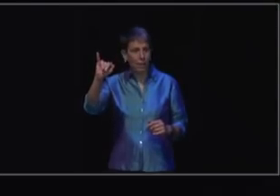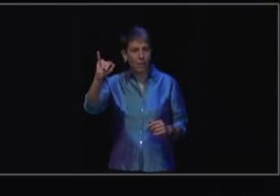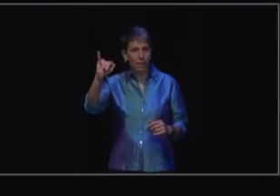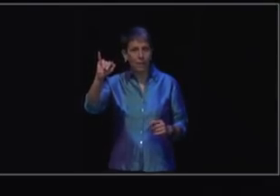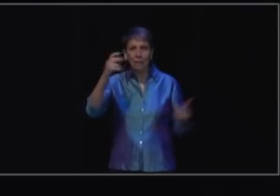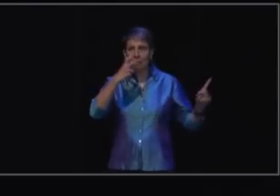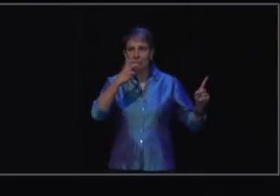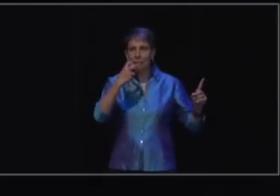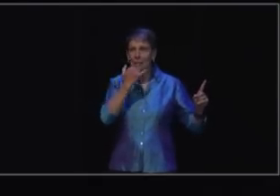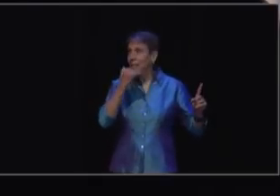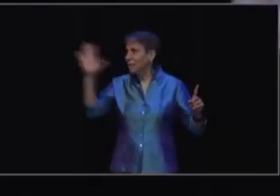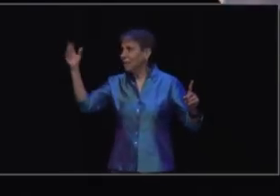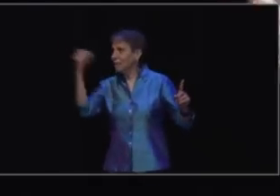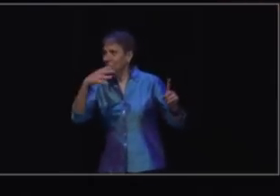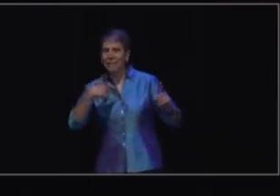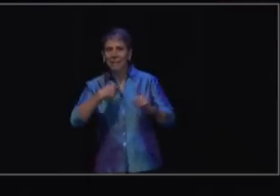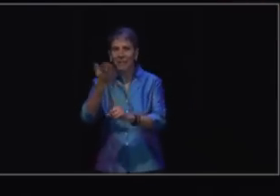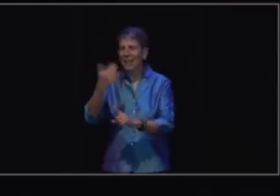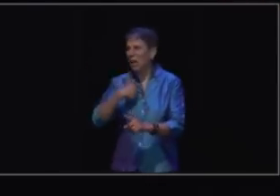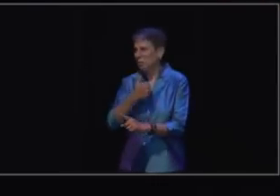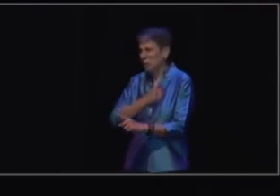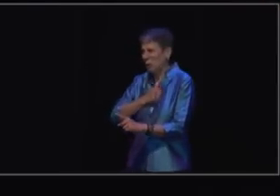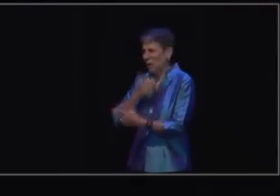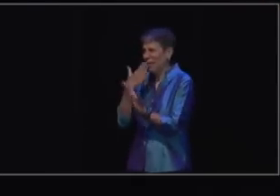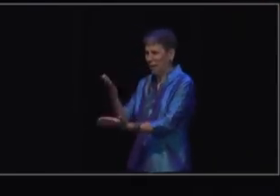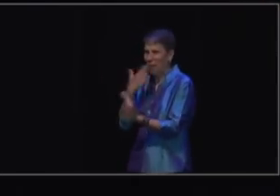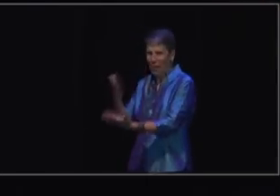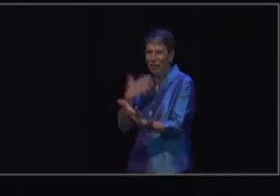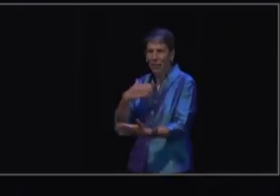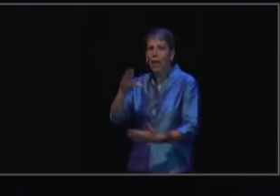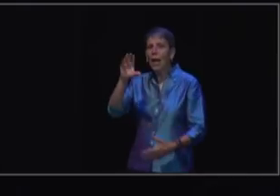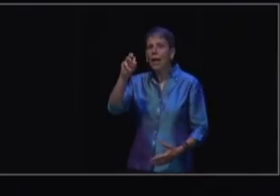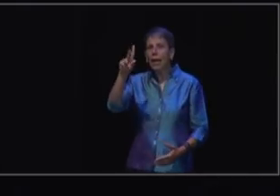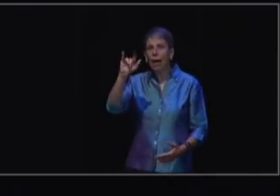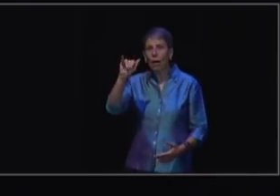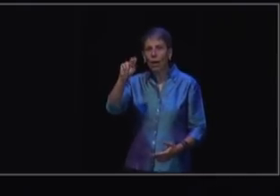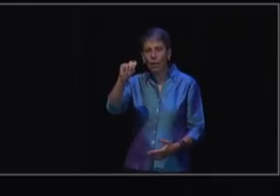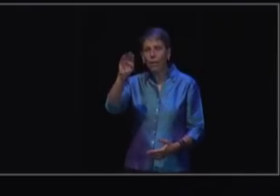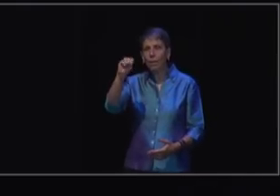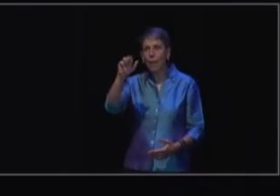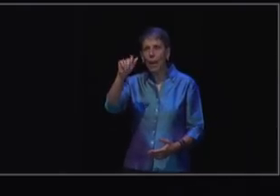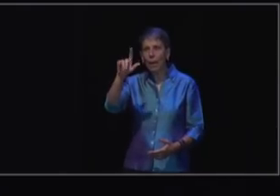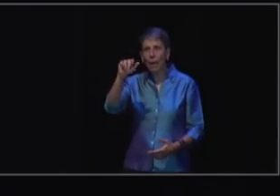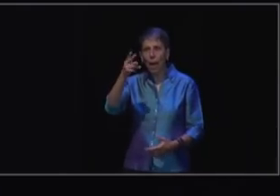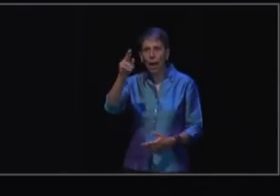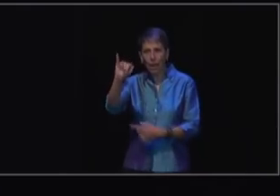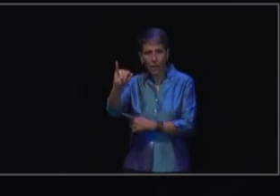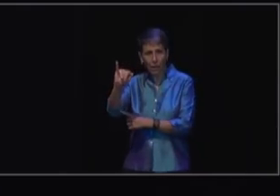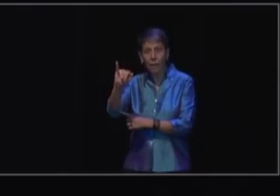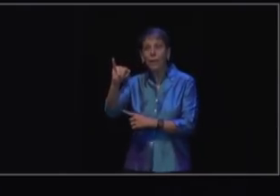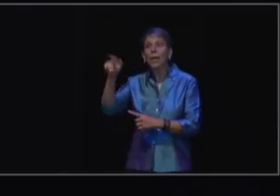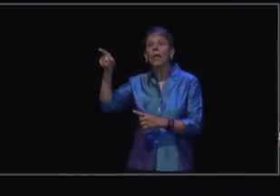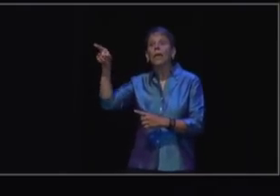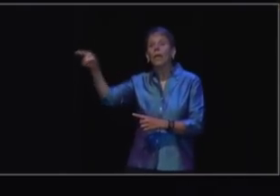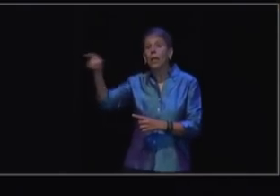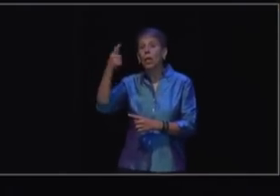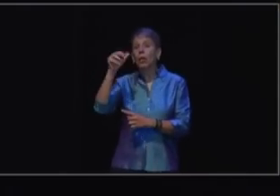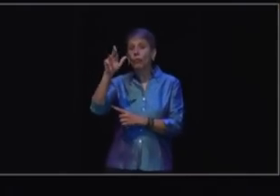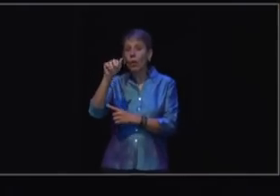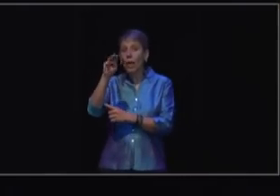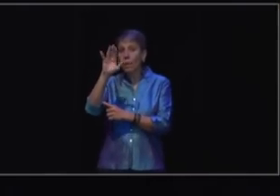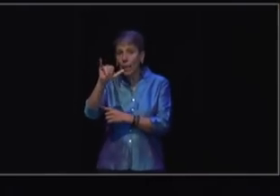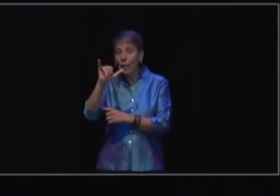Malachi. Thank you. I knew I was gonna mess that up. Carolyn Malachi is a Grammy-nominated R&B singer from Washington,